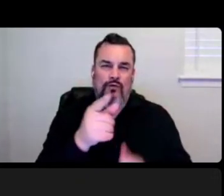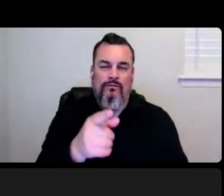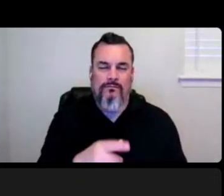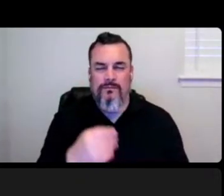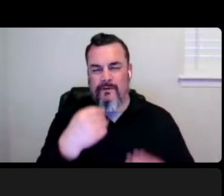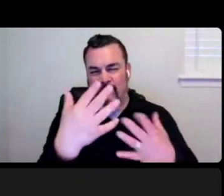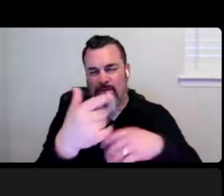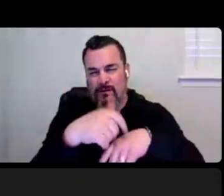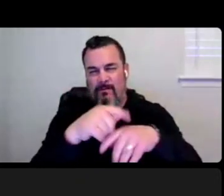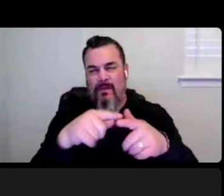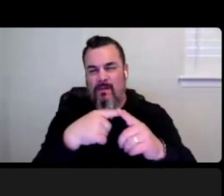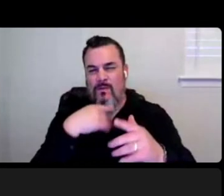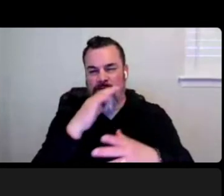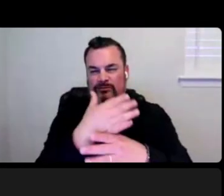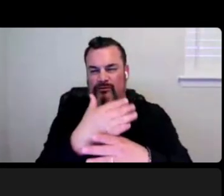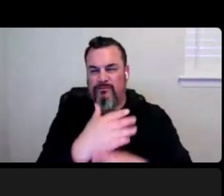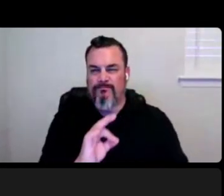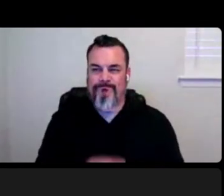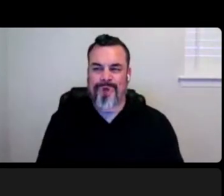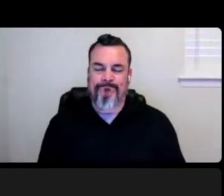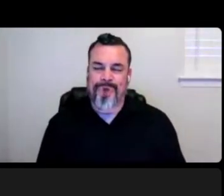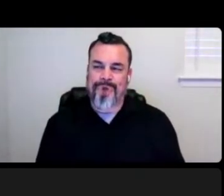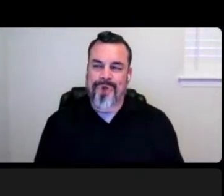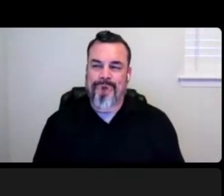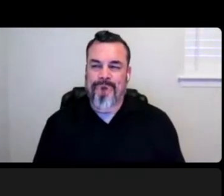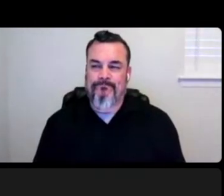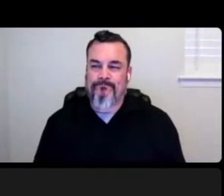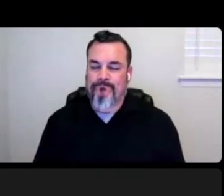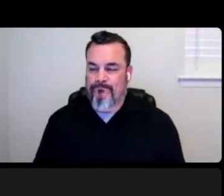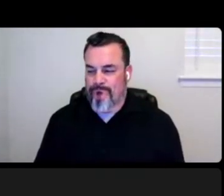And we're going to share those out when you're done.